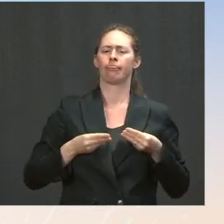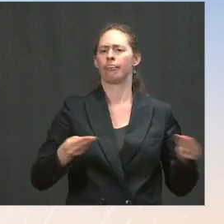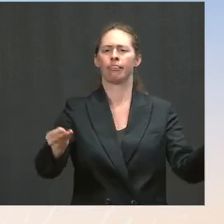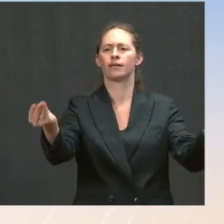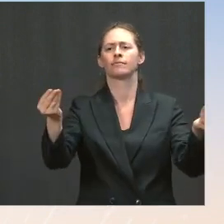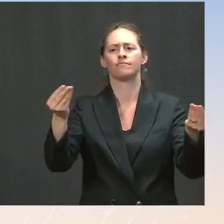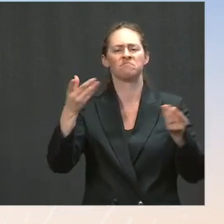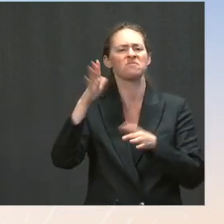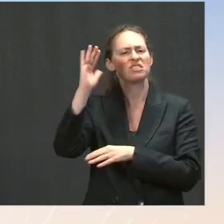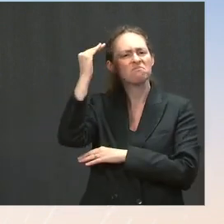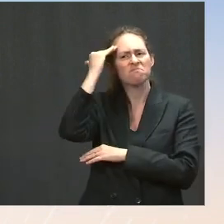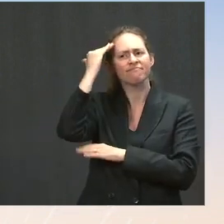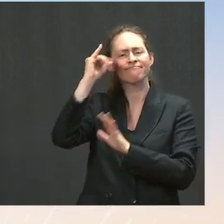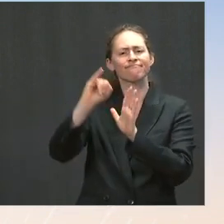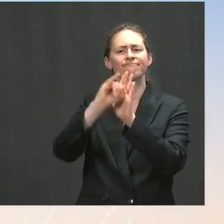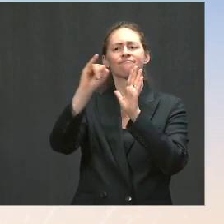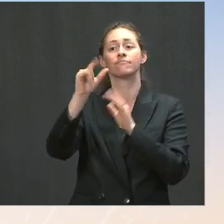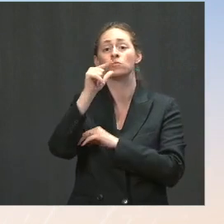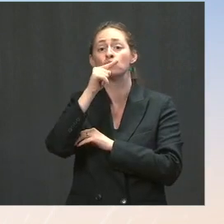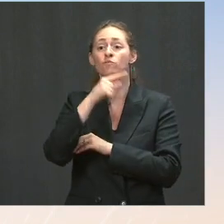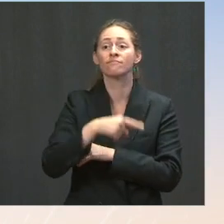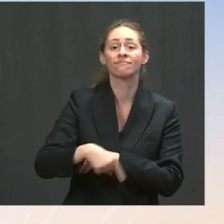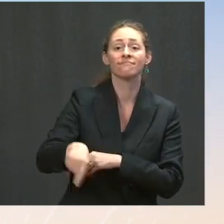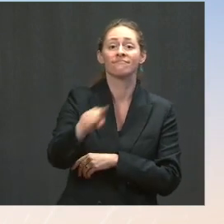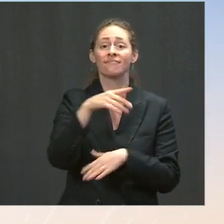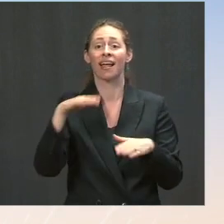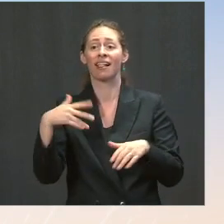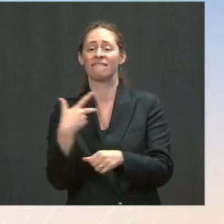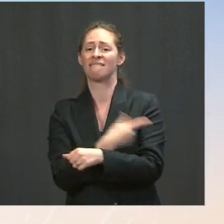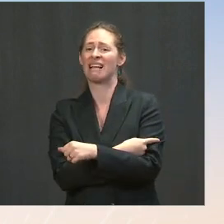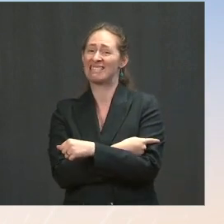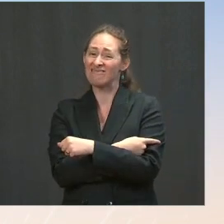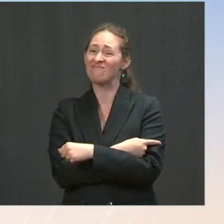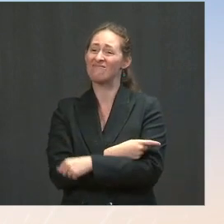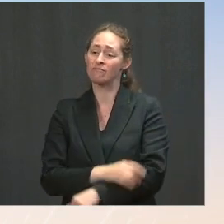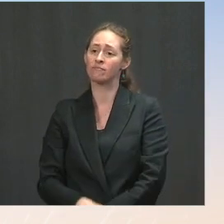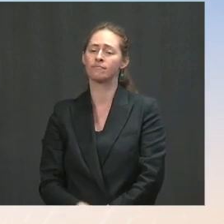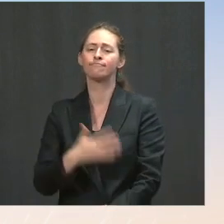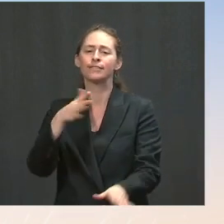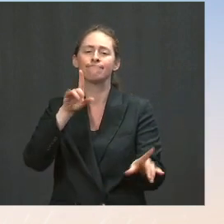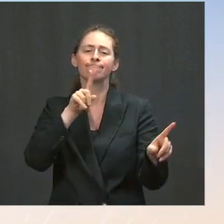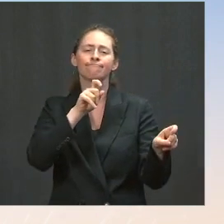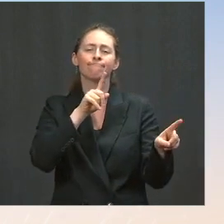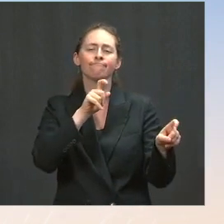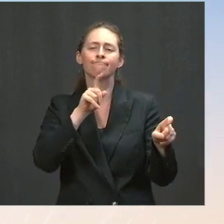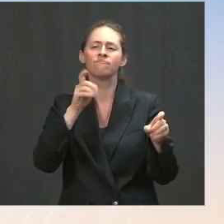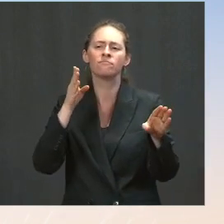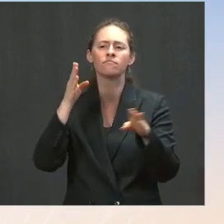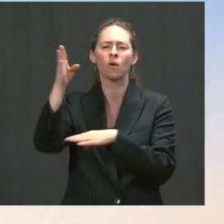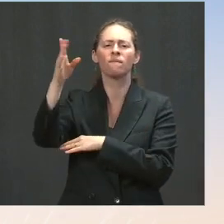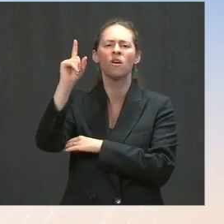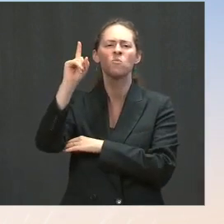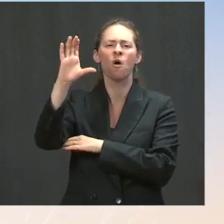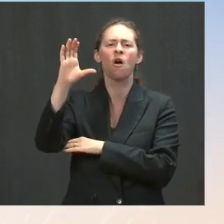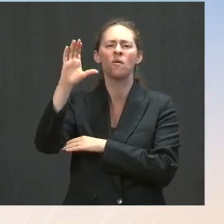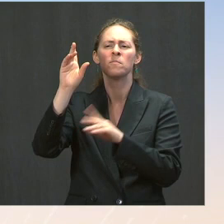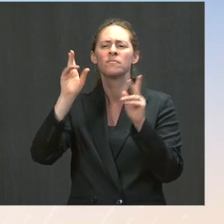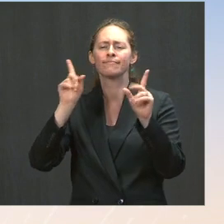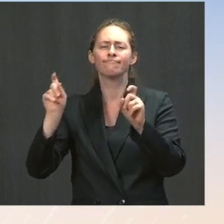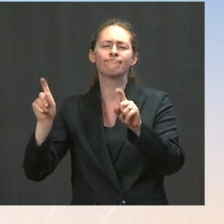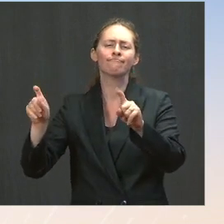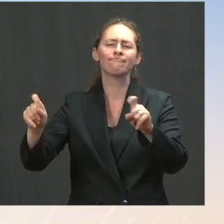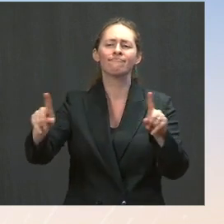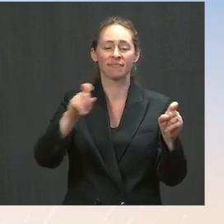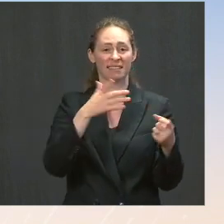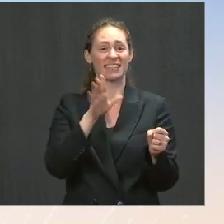who were unvaccinated. We did more than 100 interviews with officials conveying exactly that. And the reality is we are dealing with a much